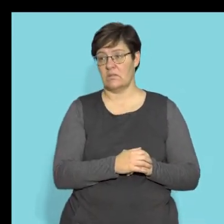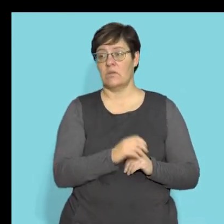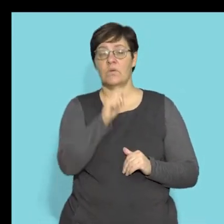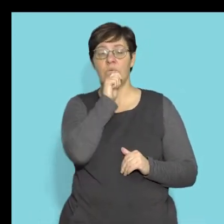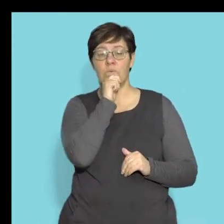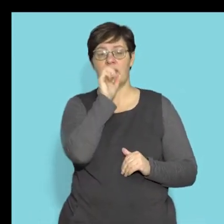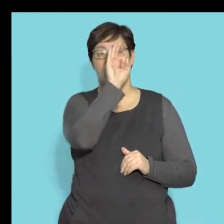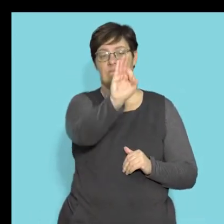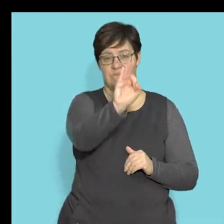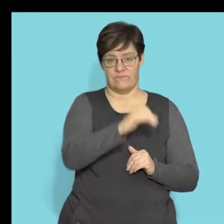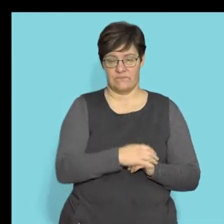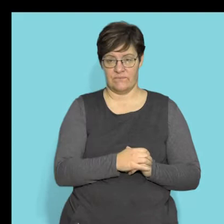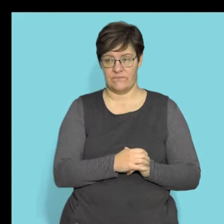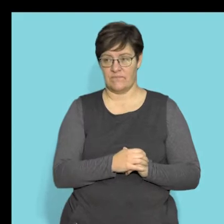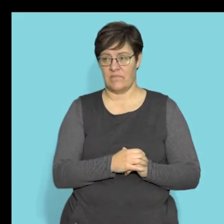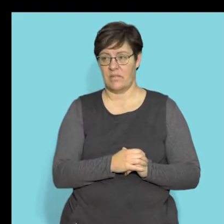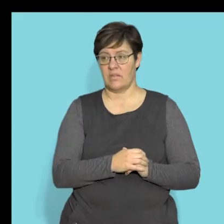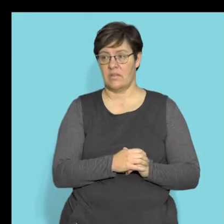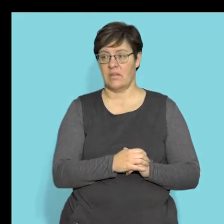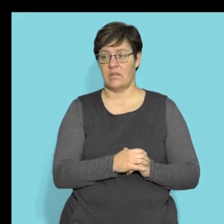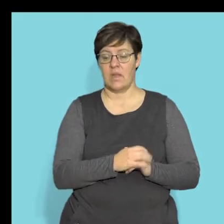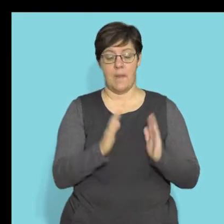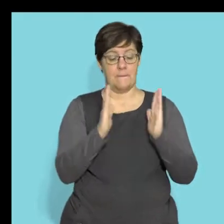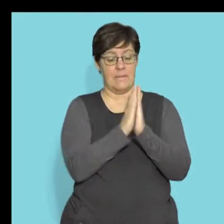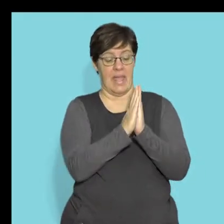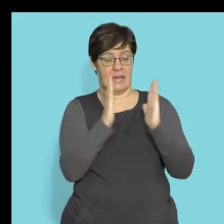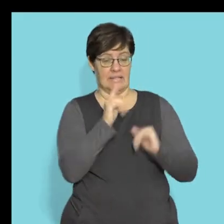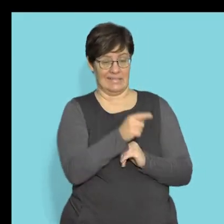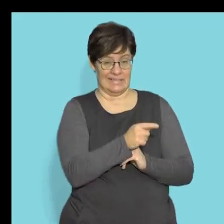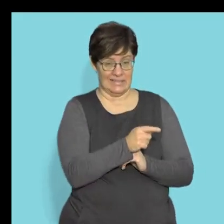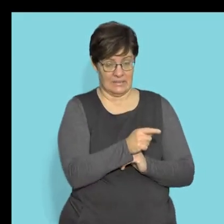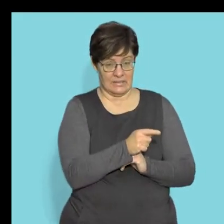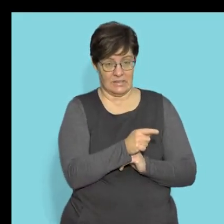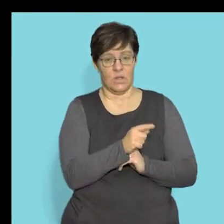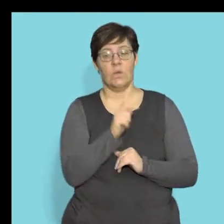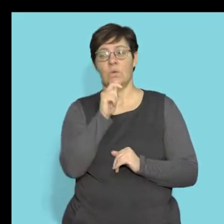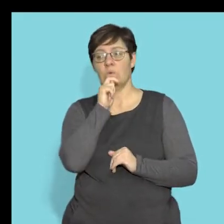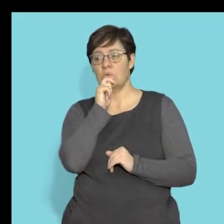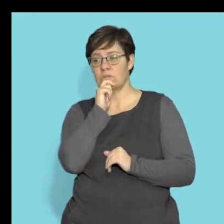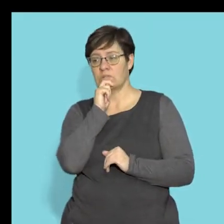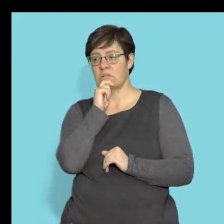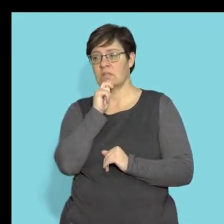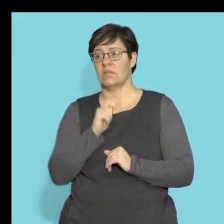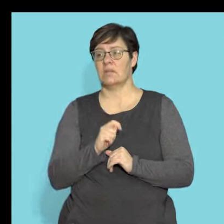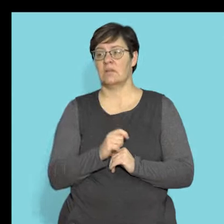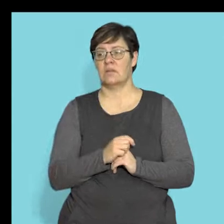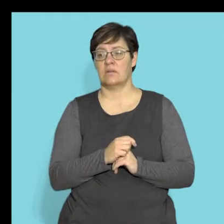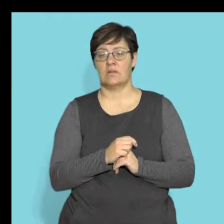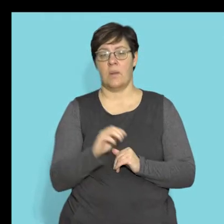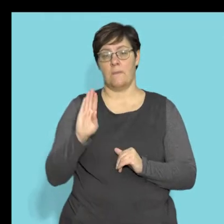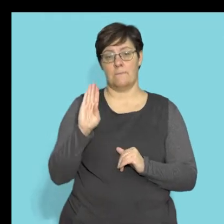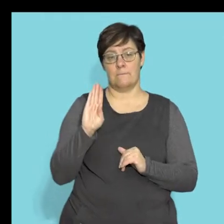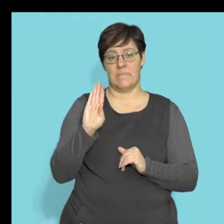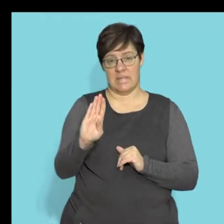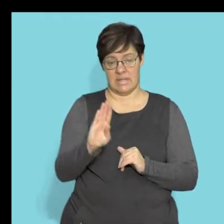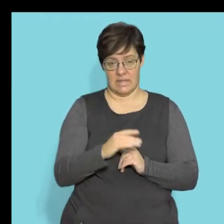often use the symbol F. When we're dealing with the magnet, we're dealing with a magnetic field, we